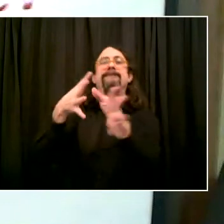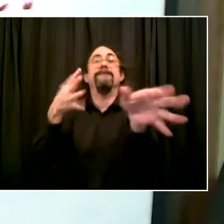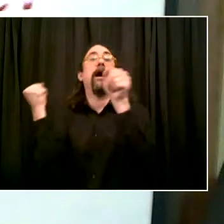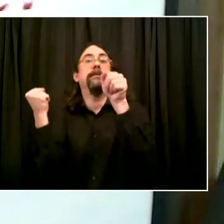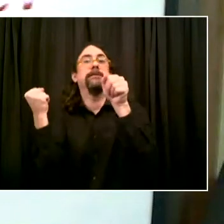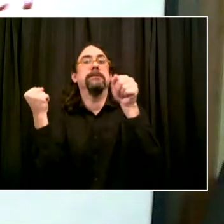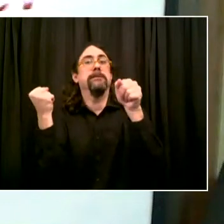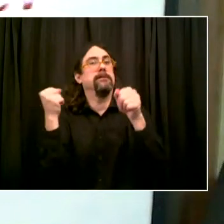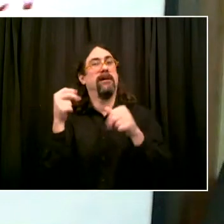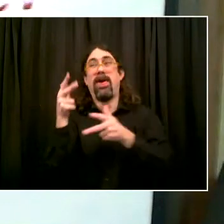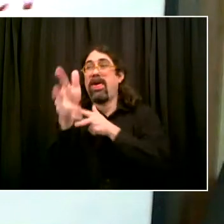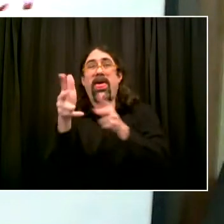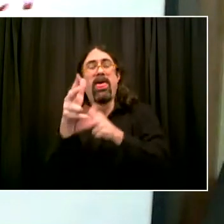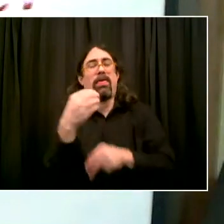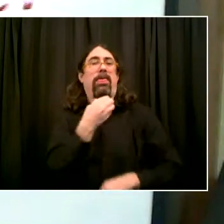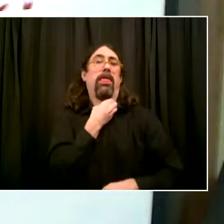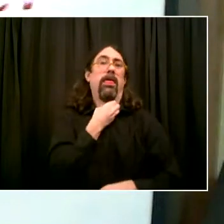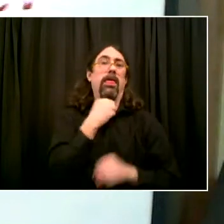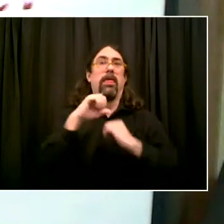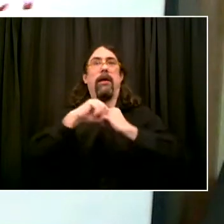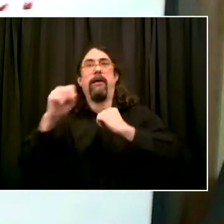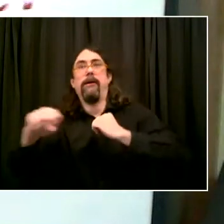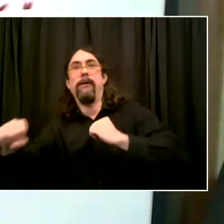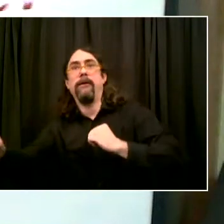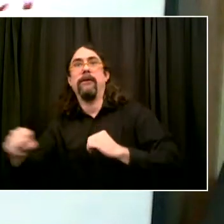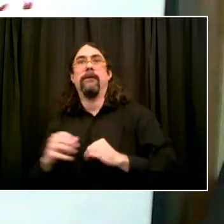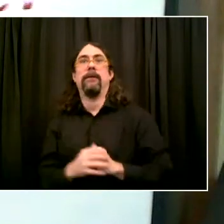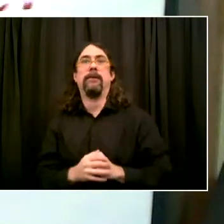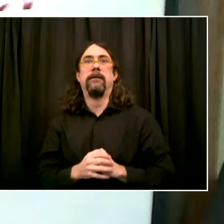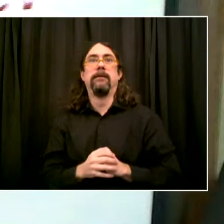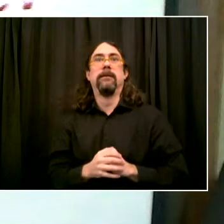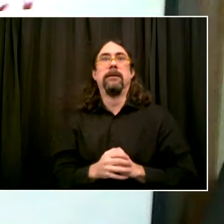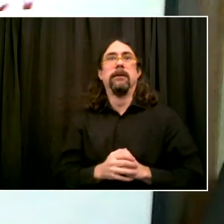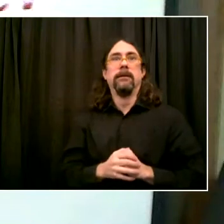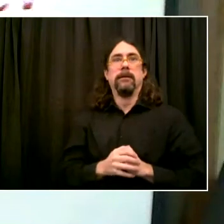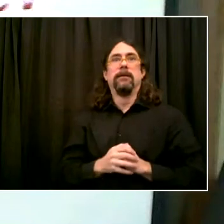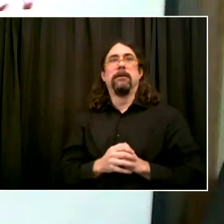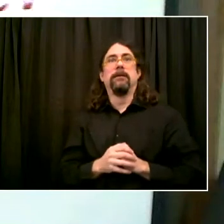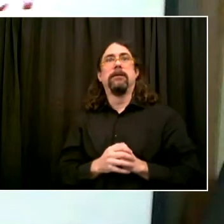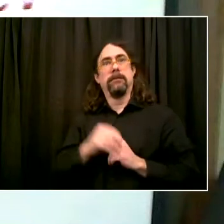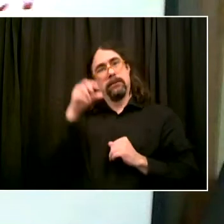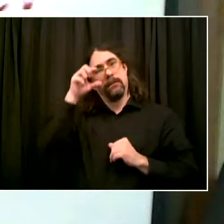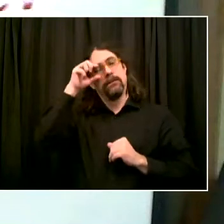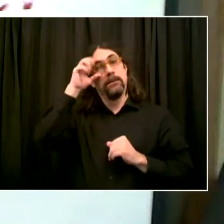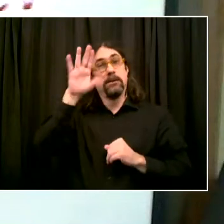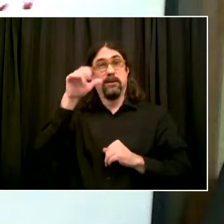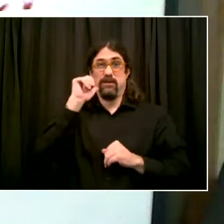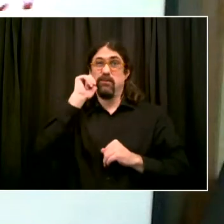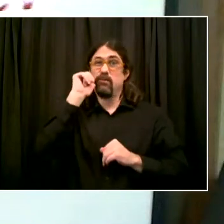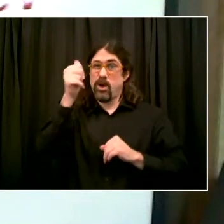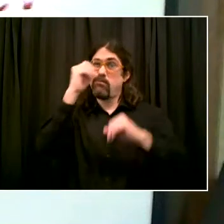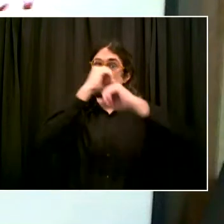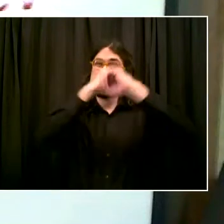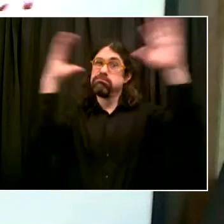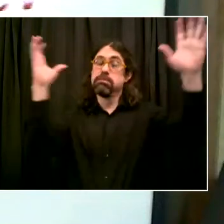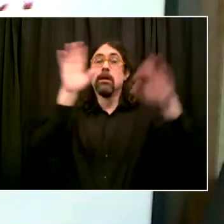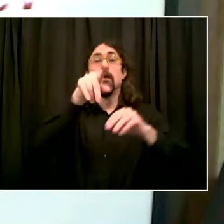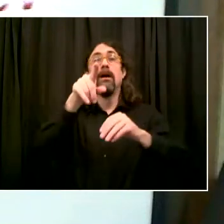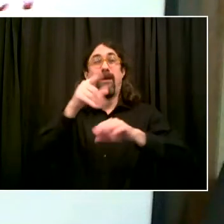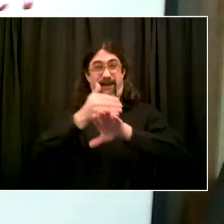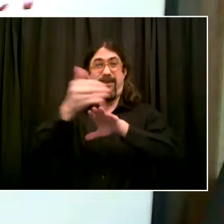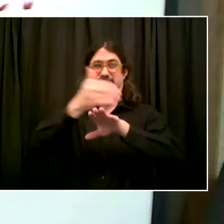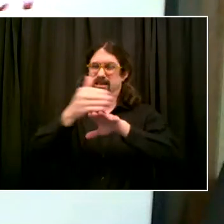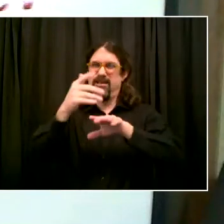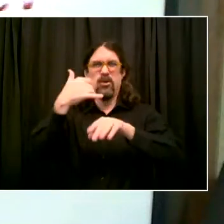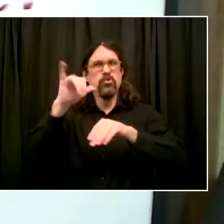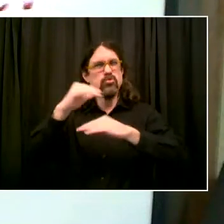we will do our best to keep roads passable for all of the essential travel. We ask all the critical workers